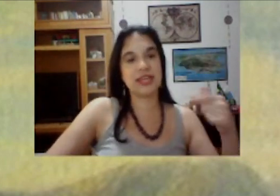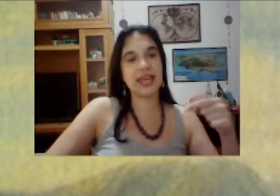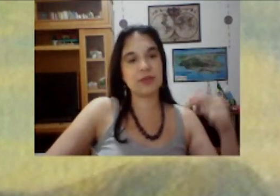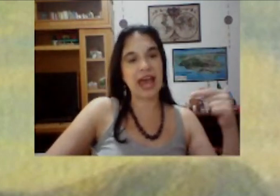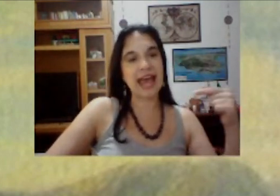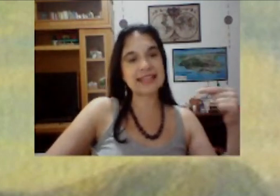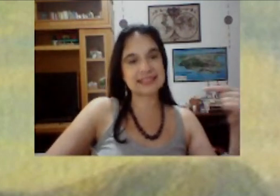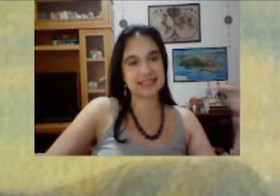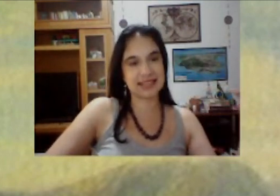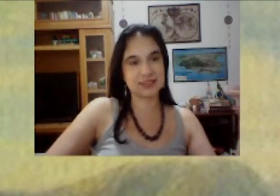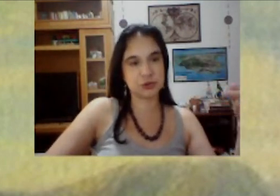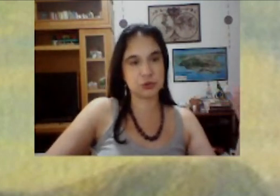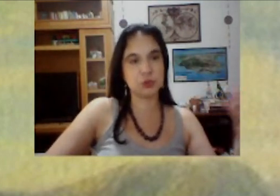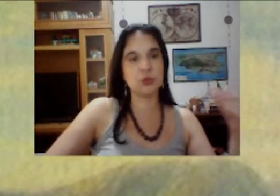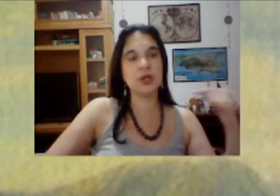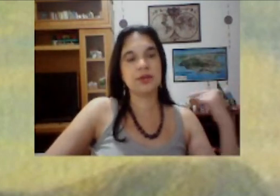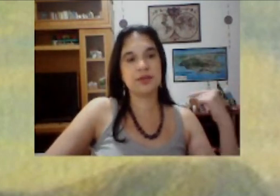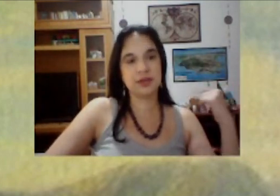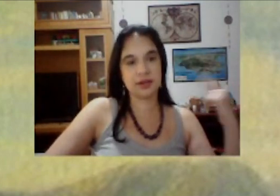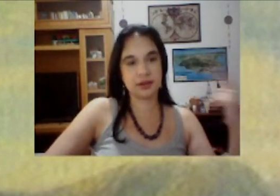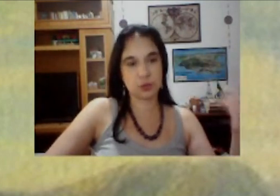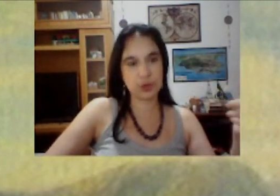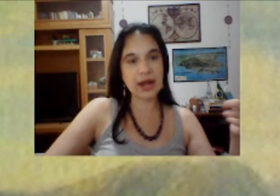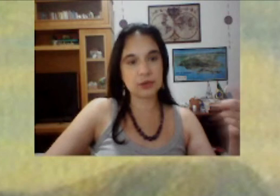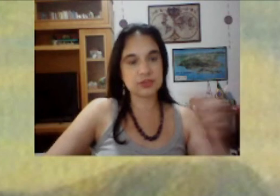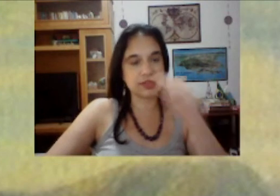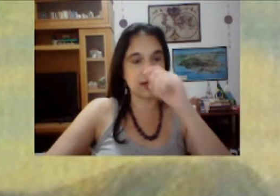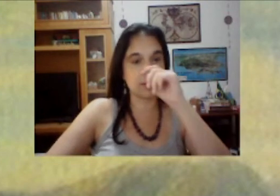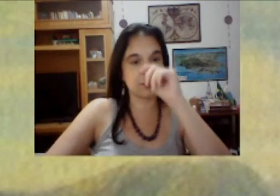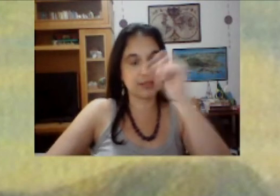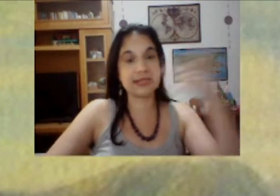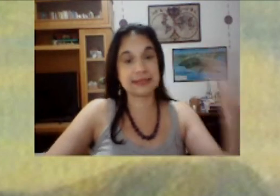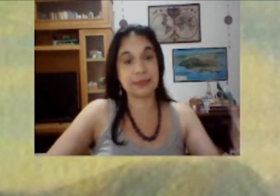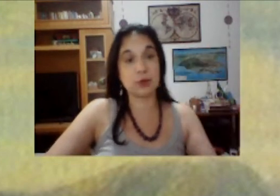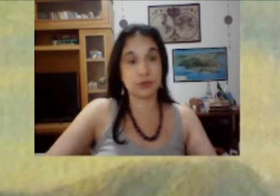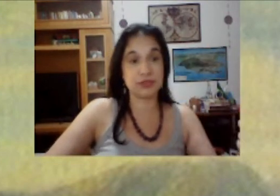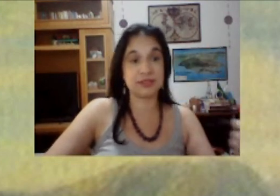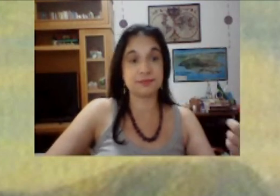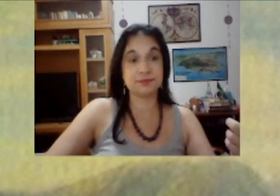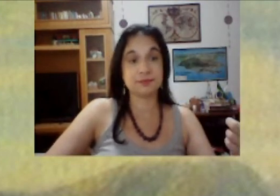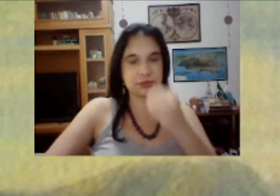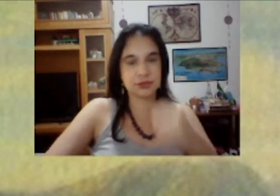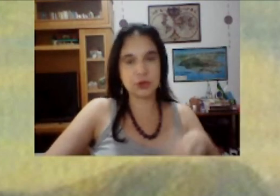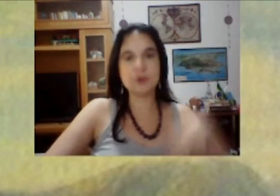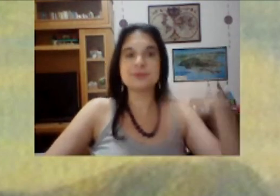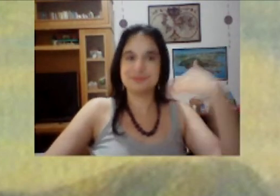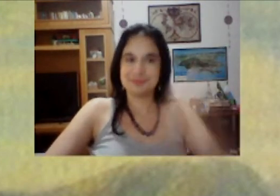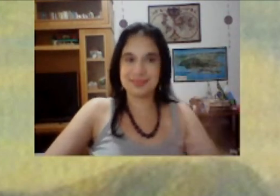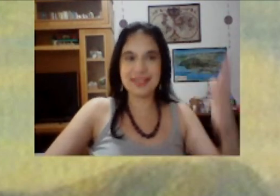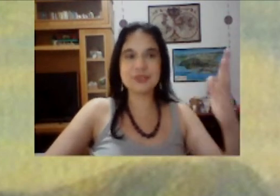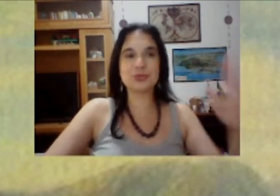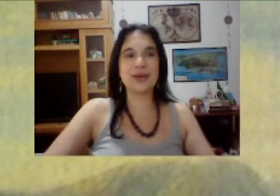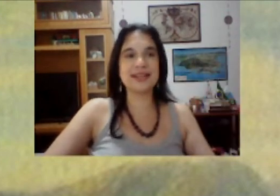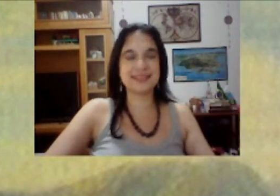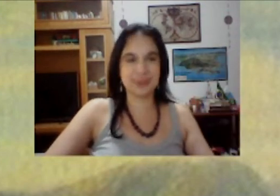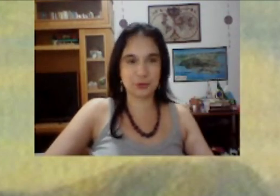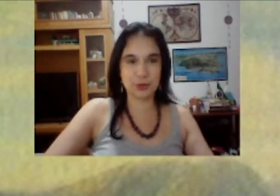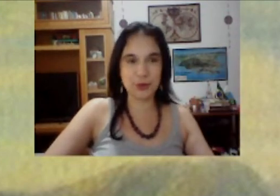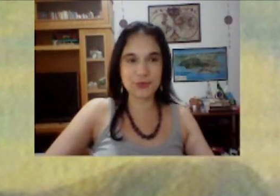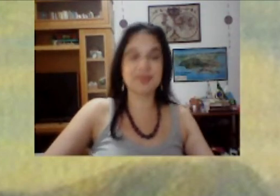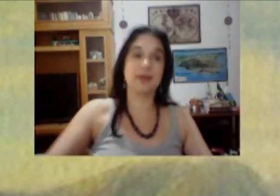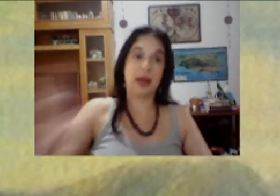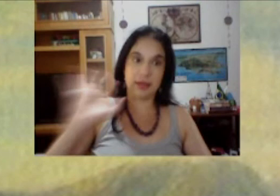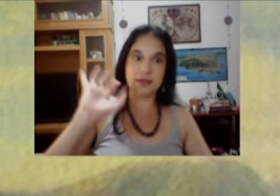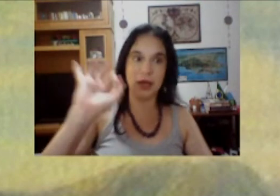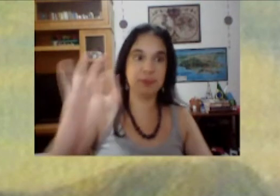which gave access to the grounds of the Quinta da Boa Vista. So this was the